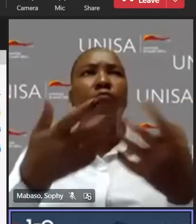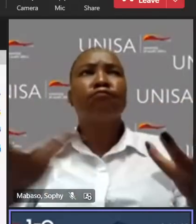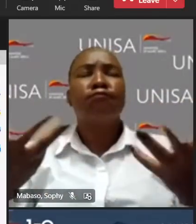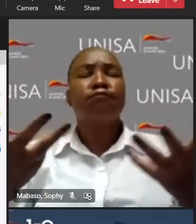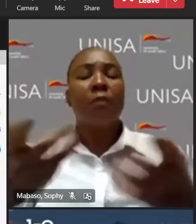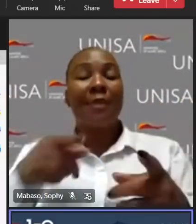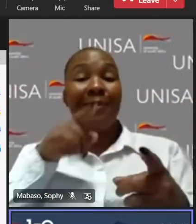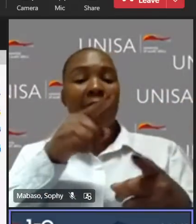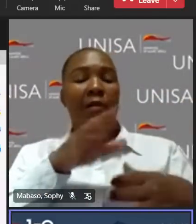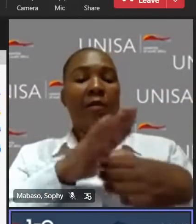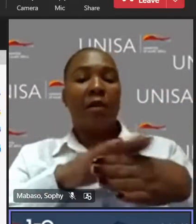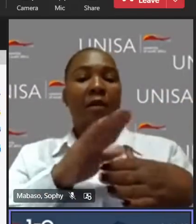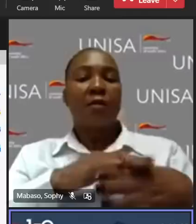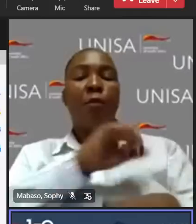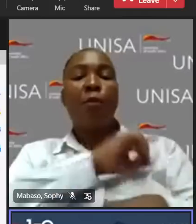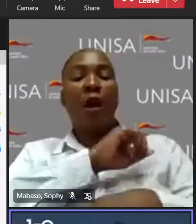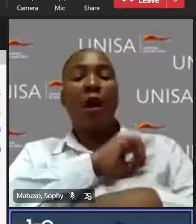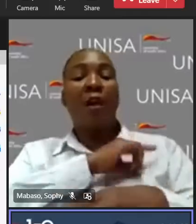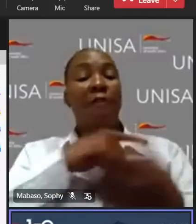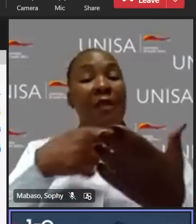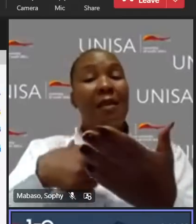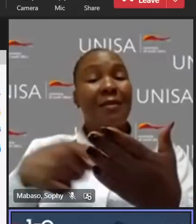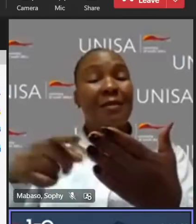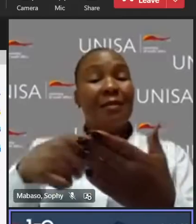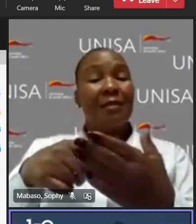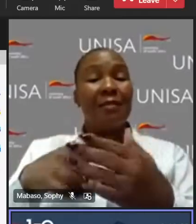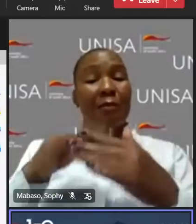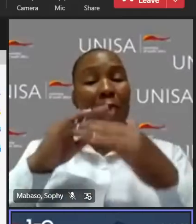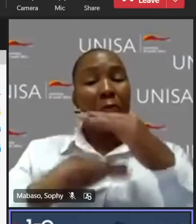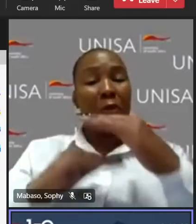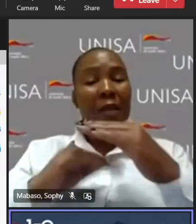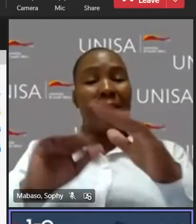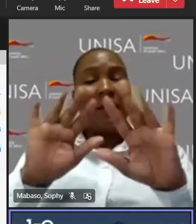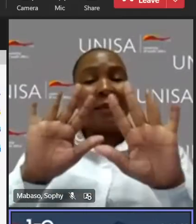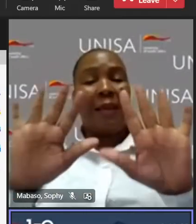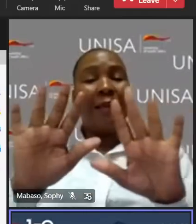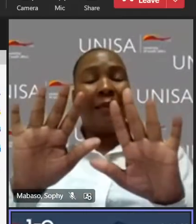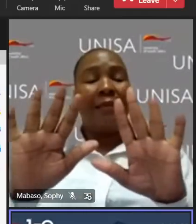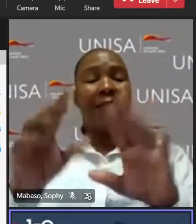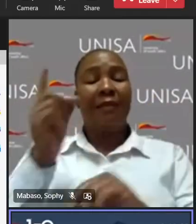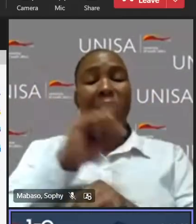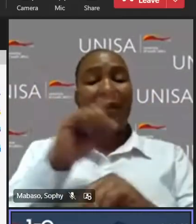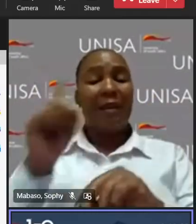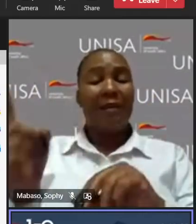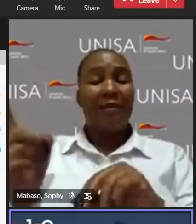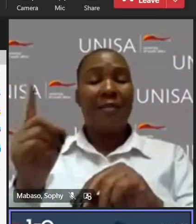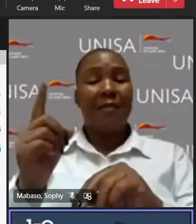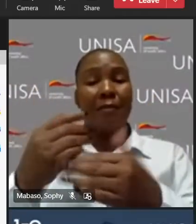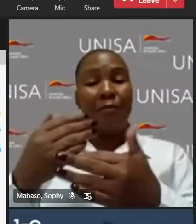why. If you cancel within the 10 days cooling off period, of course you won't forfeit